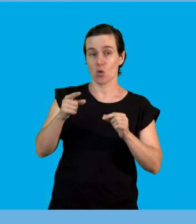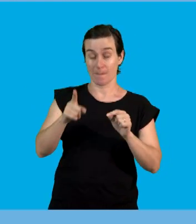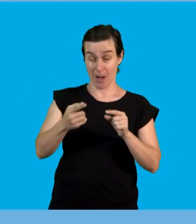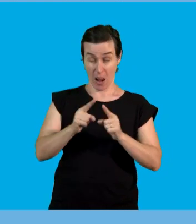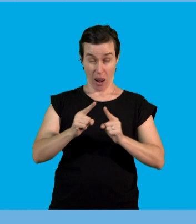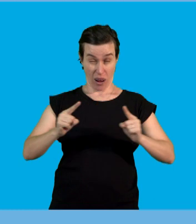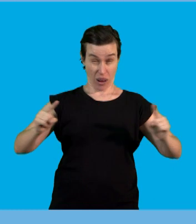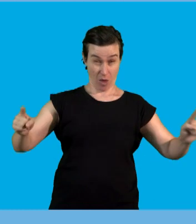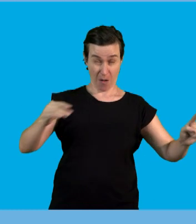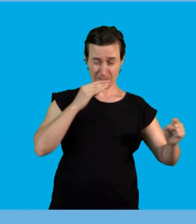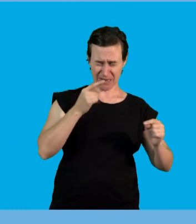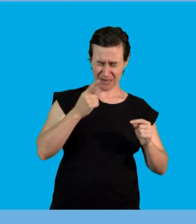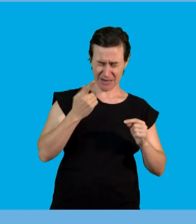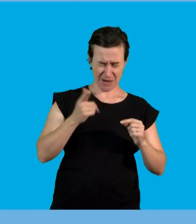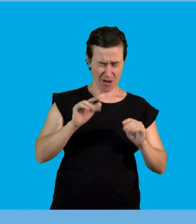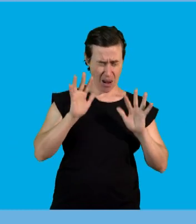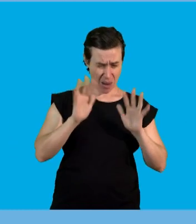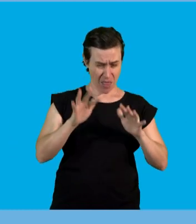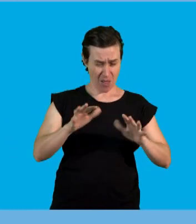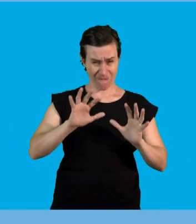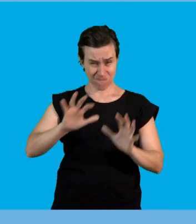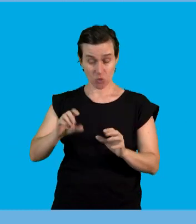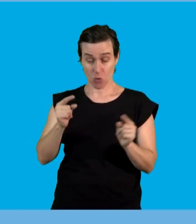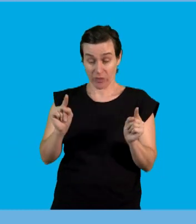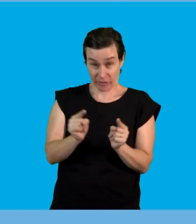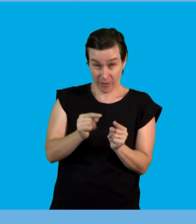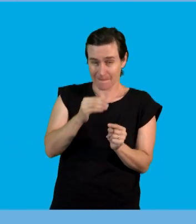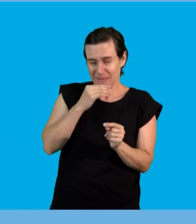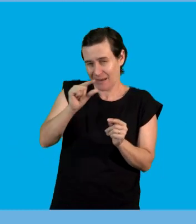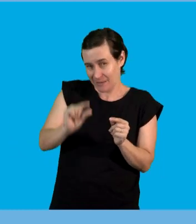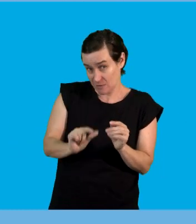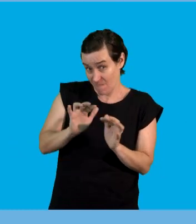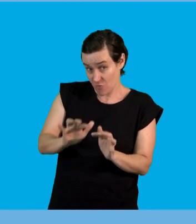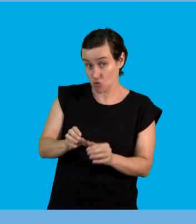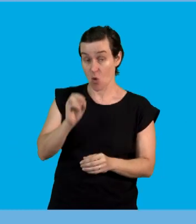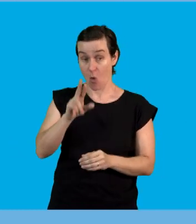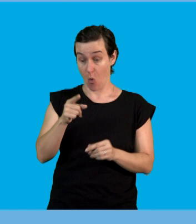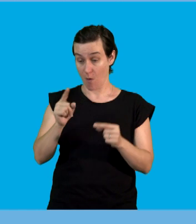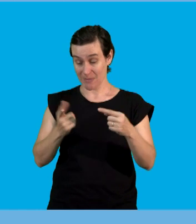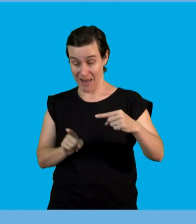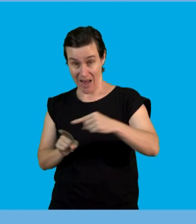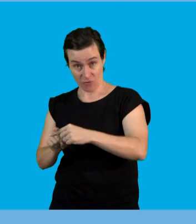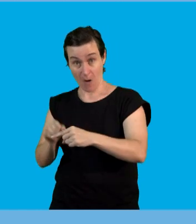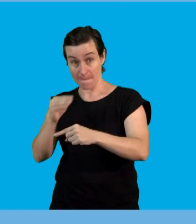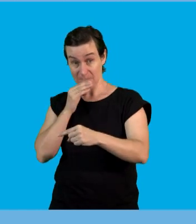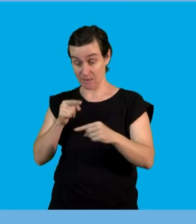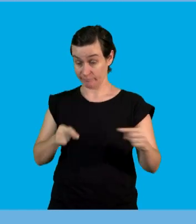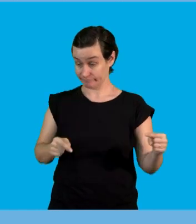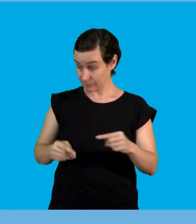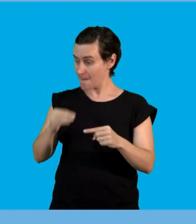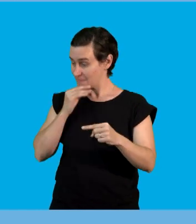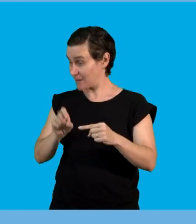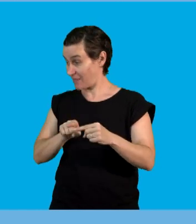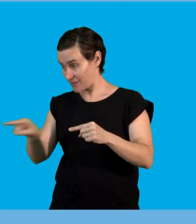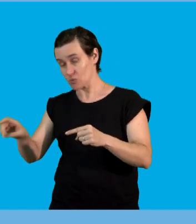the direction of the force. In this case, our force is going to the right-hand side. But should our arrowhead be facing the opposite